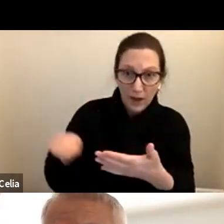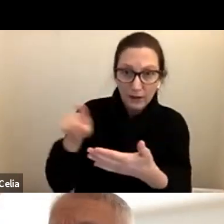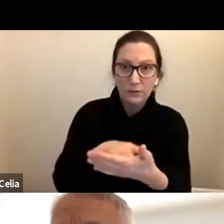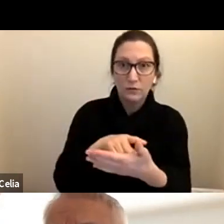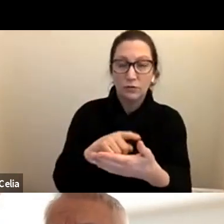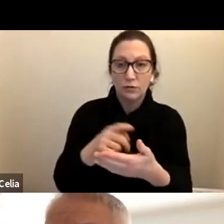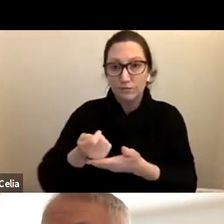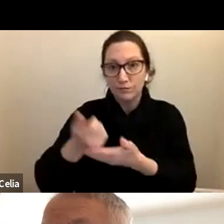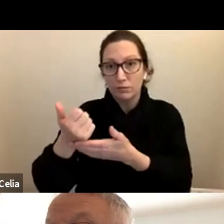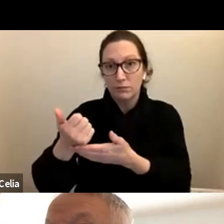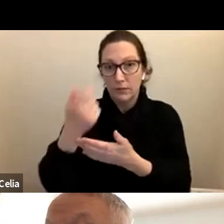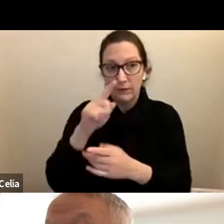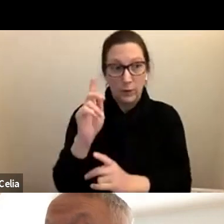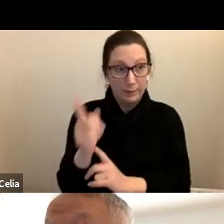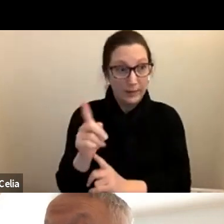deletions?